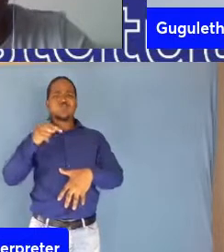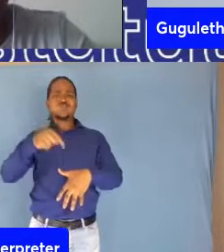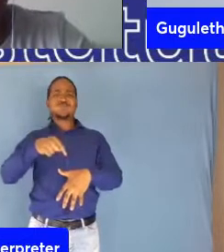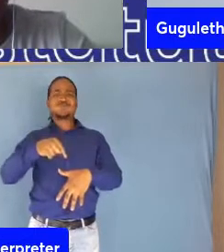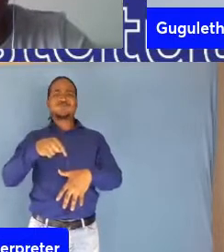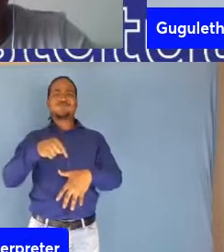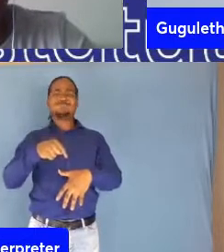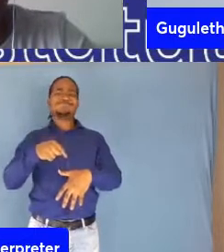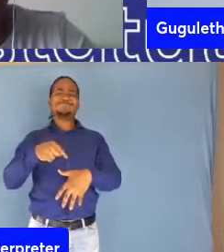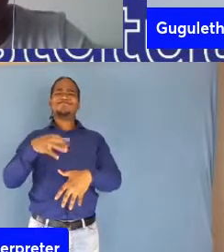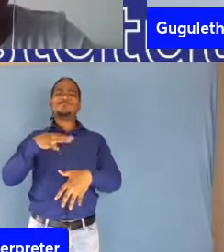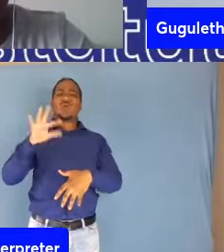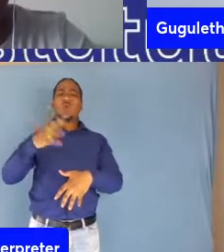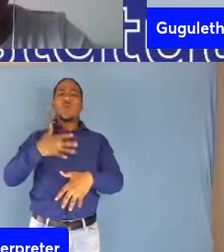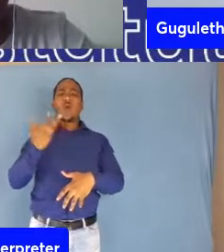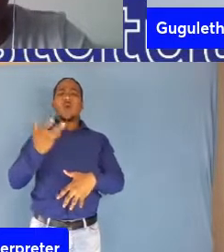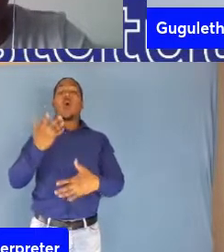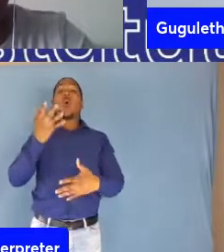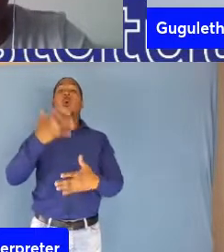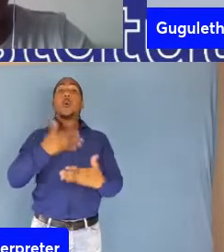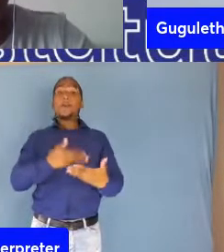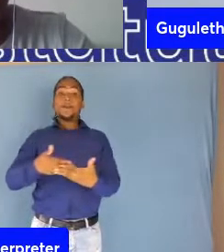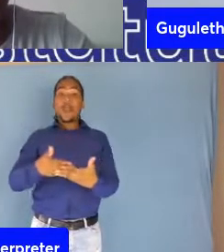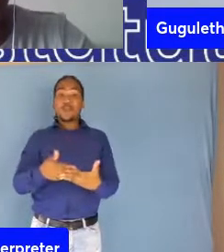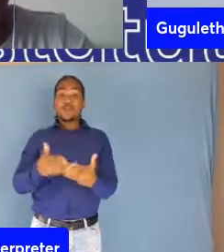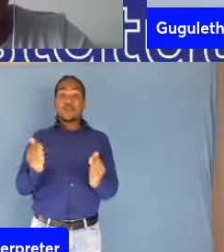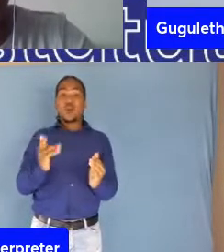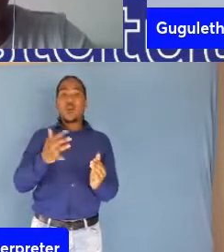away, but is being told,